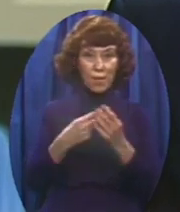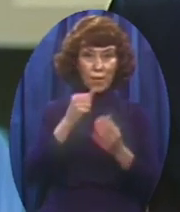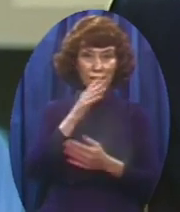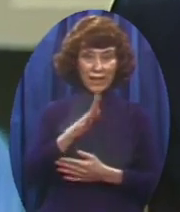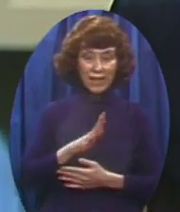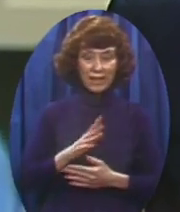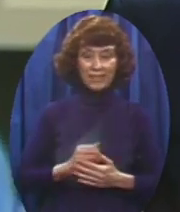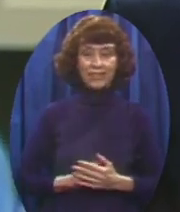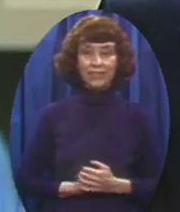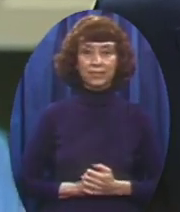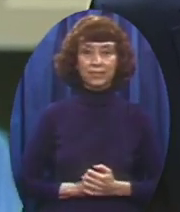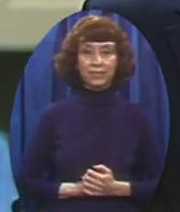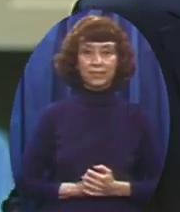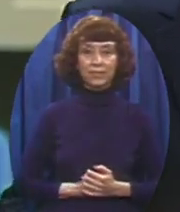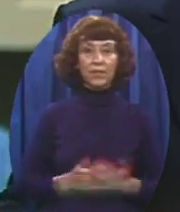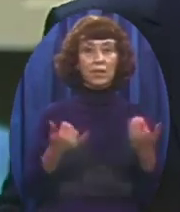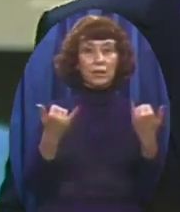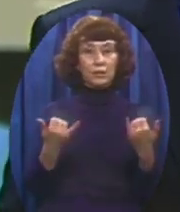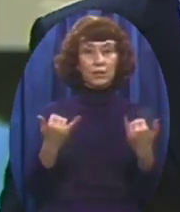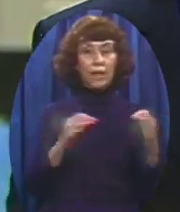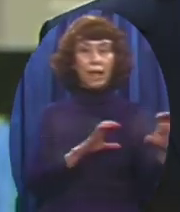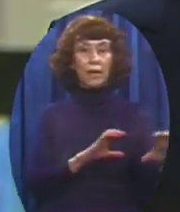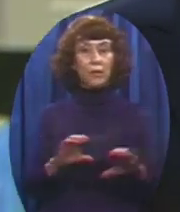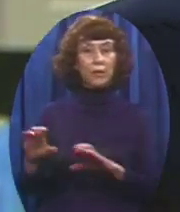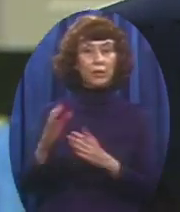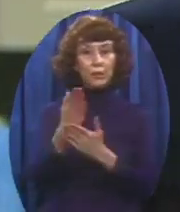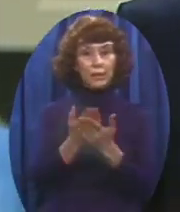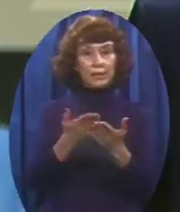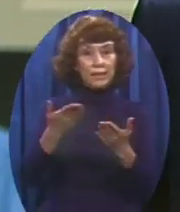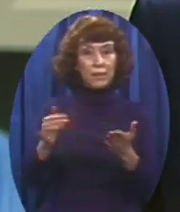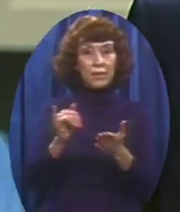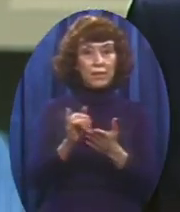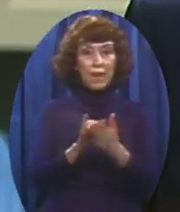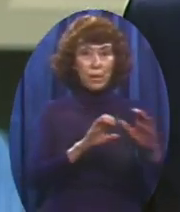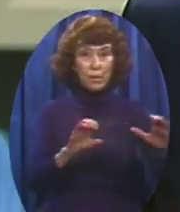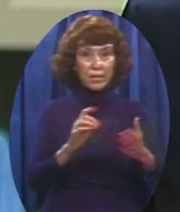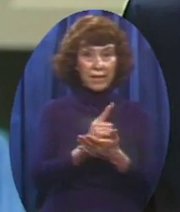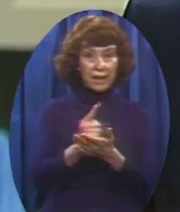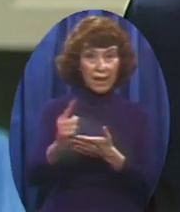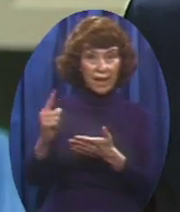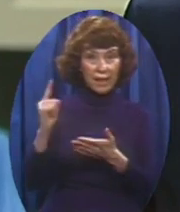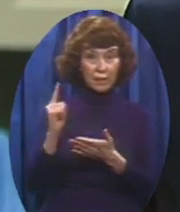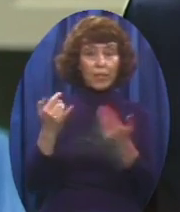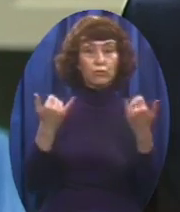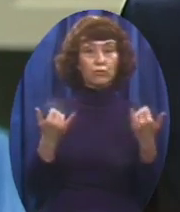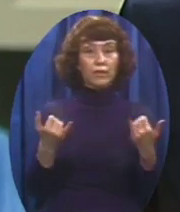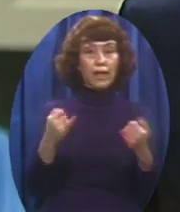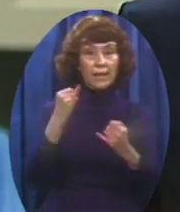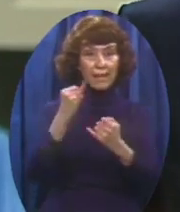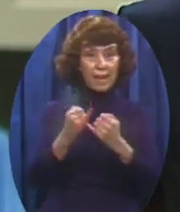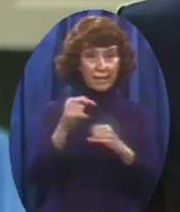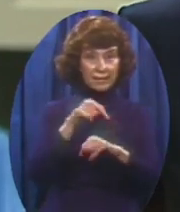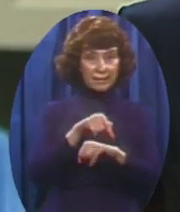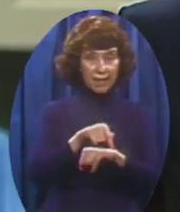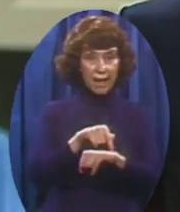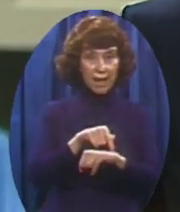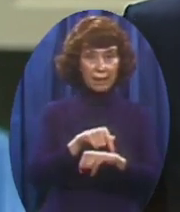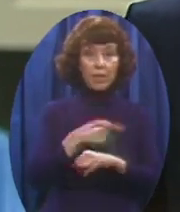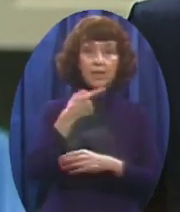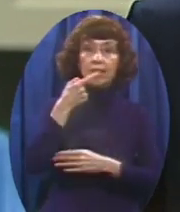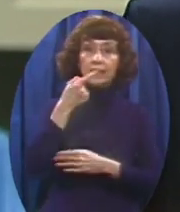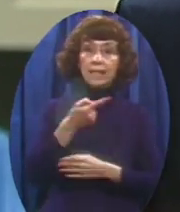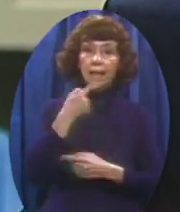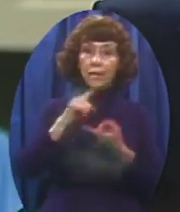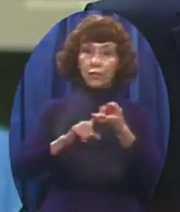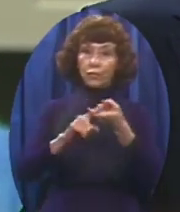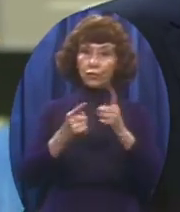We are today doing something we did last week, and today is the last time we are doing it. We're saying to friends everywhere